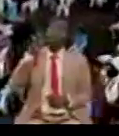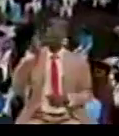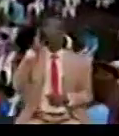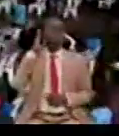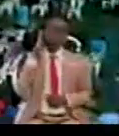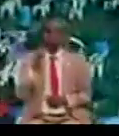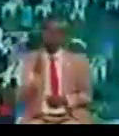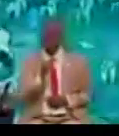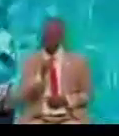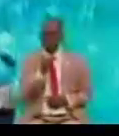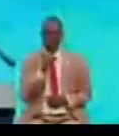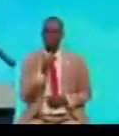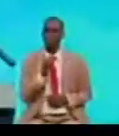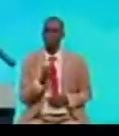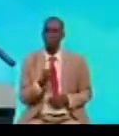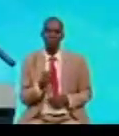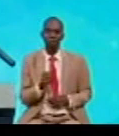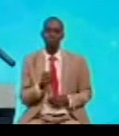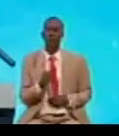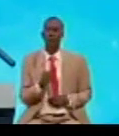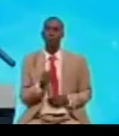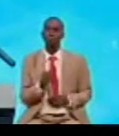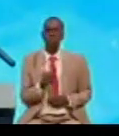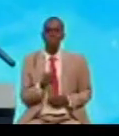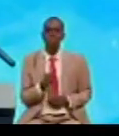Oh, he won't.